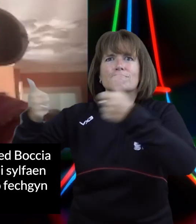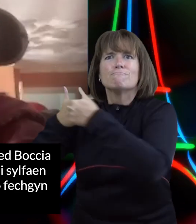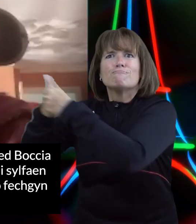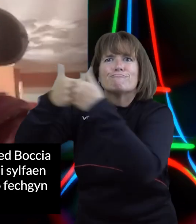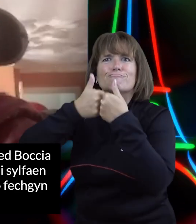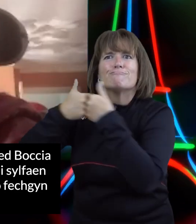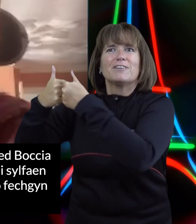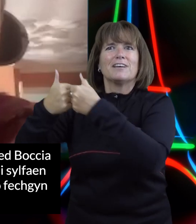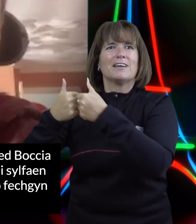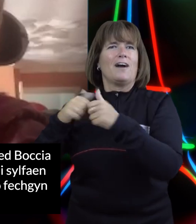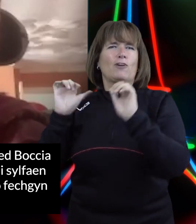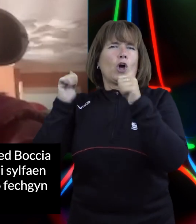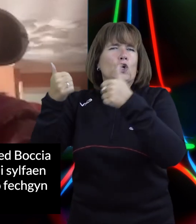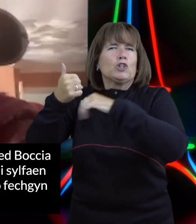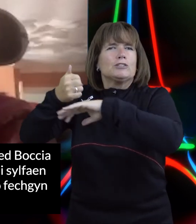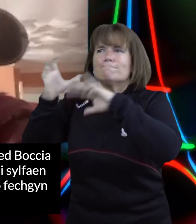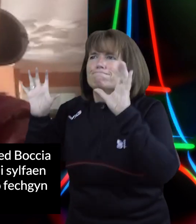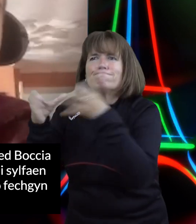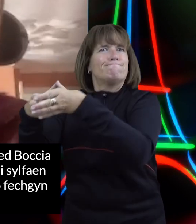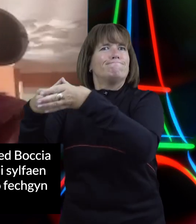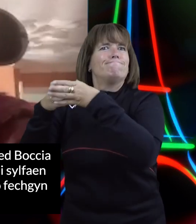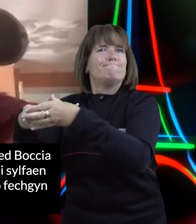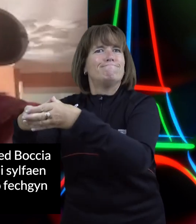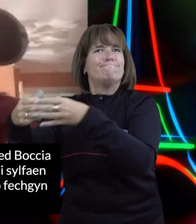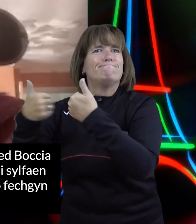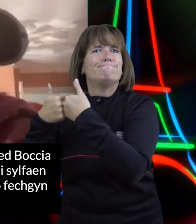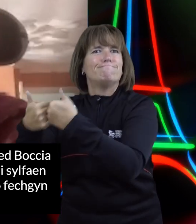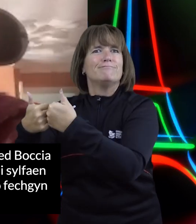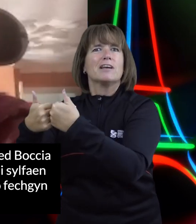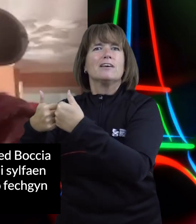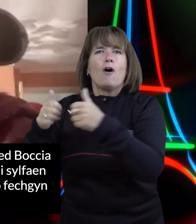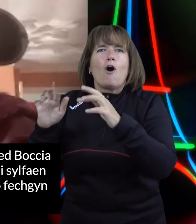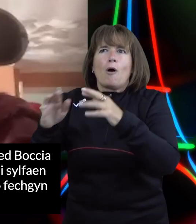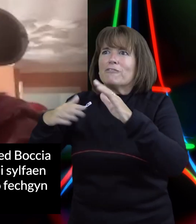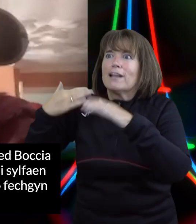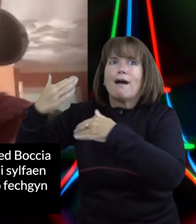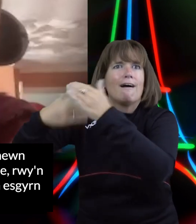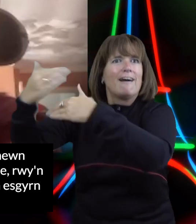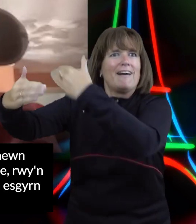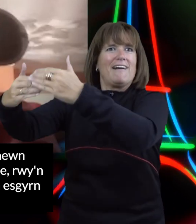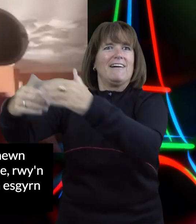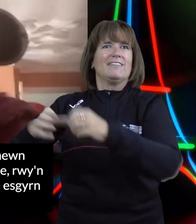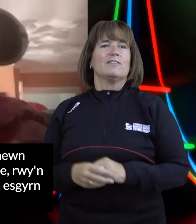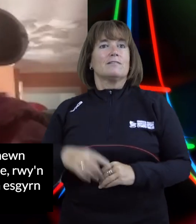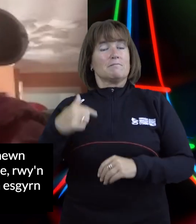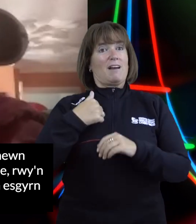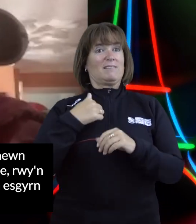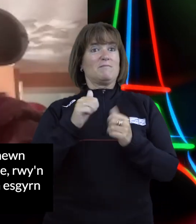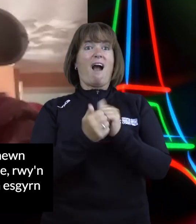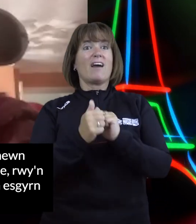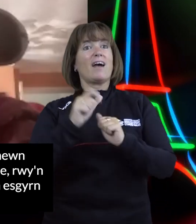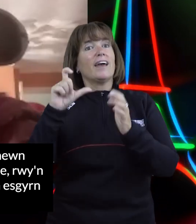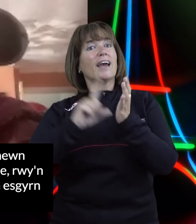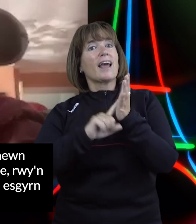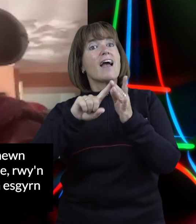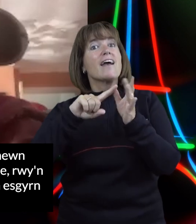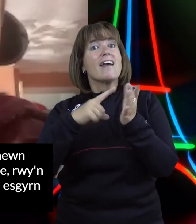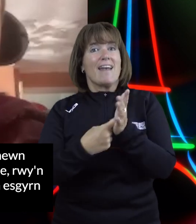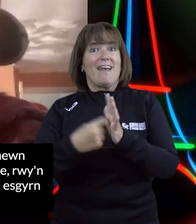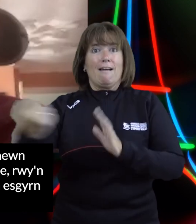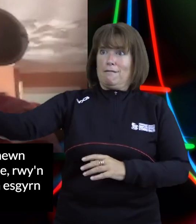yeah, I'm hopeful to be able to put on a show for them. I know a couple of guys are heading out as well to watch. So my partner Claire's coming out as well to watch